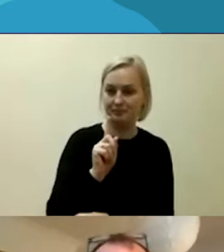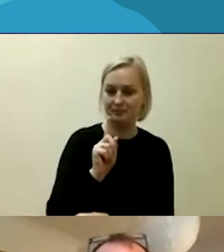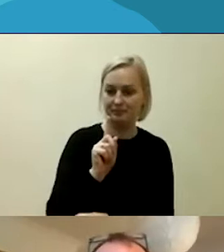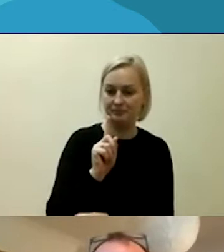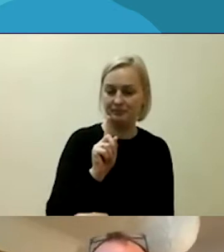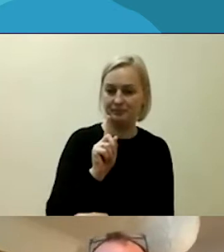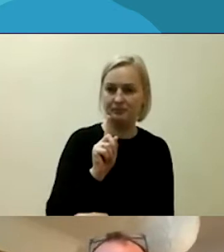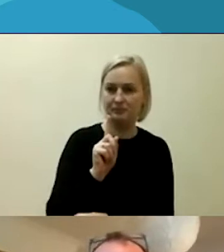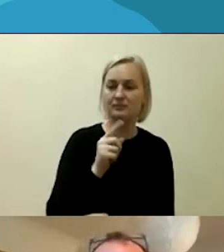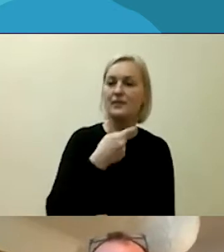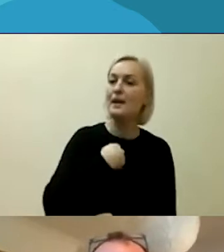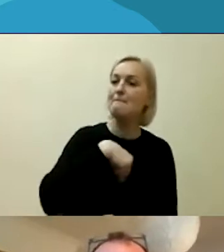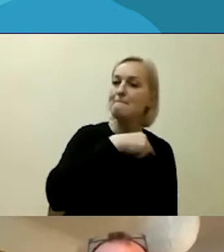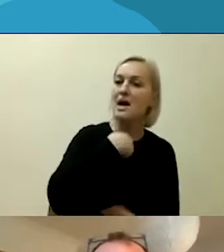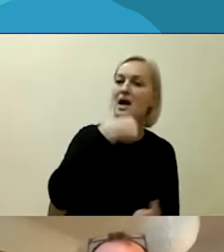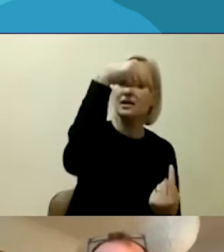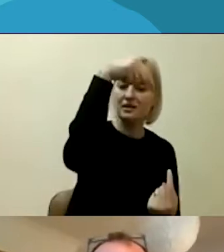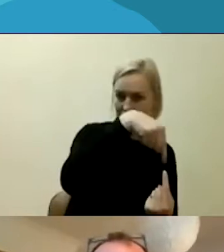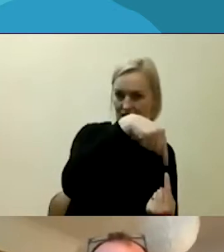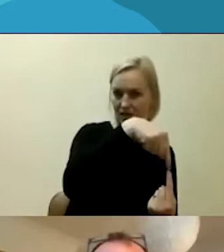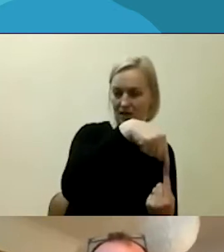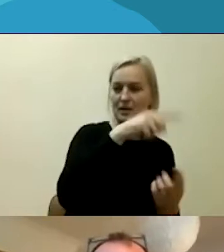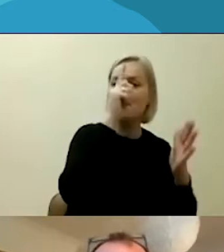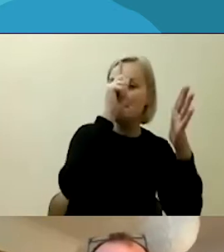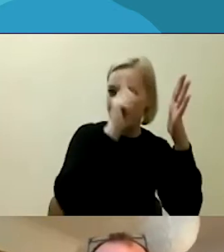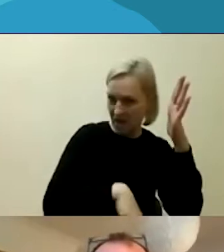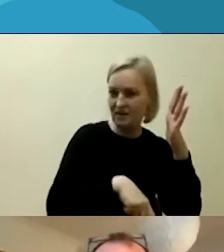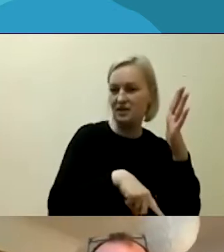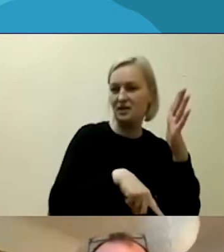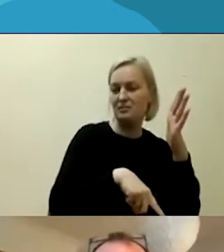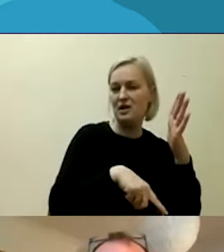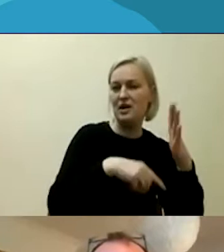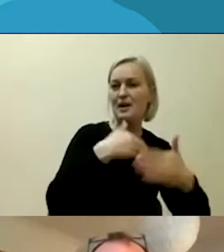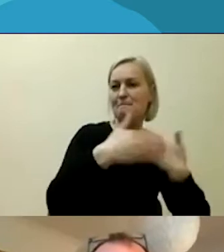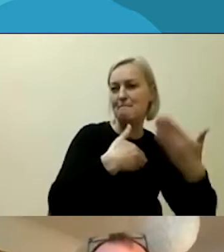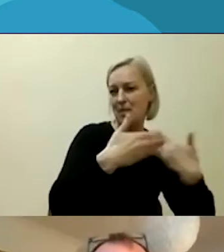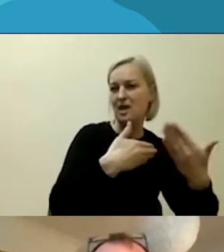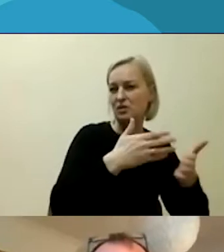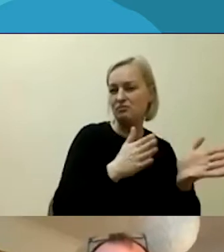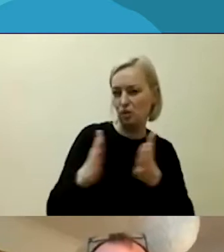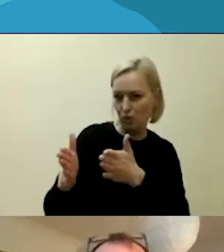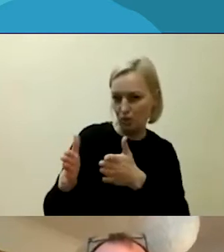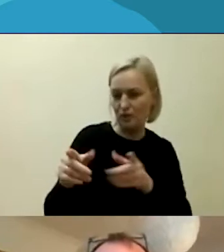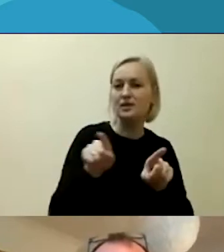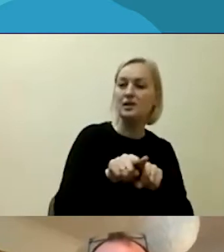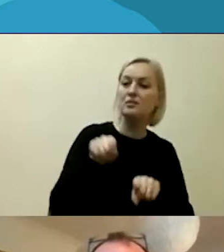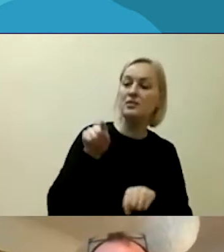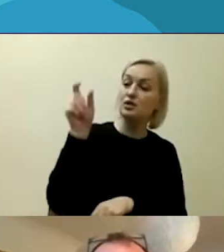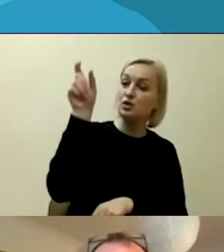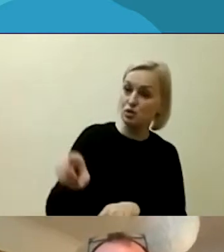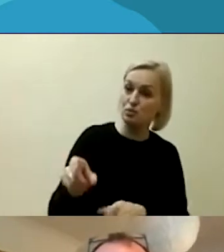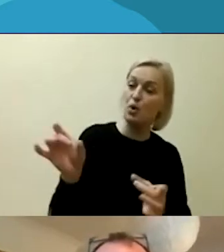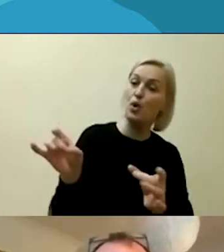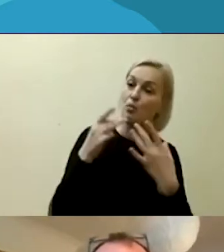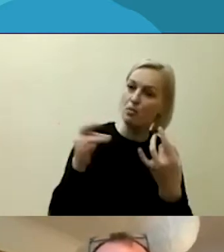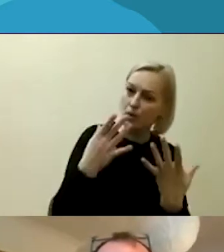transparent, and we have an independent academic who verifies the data and